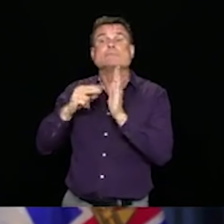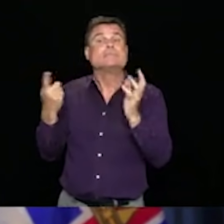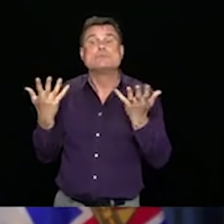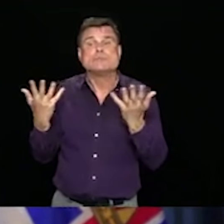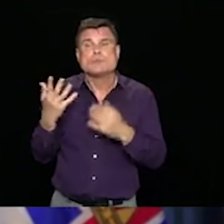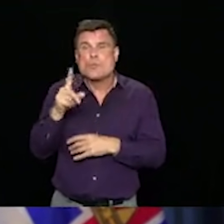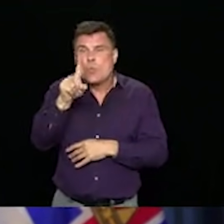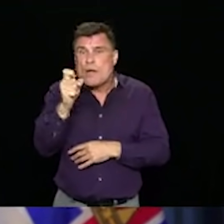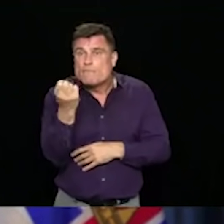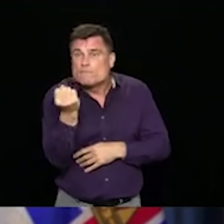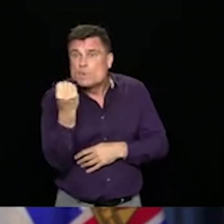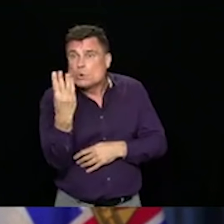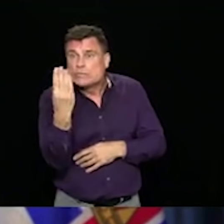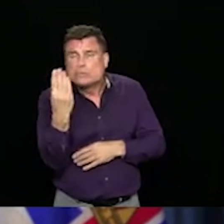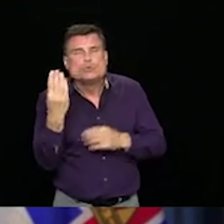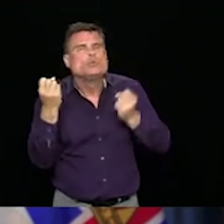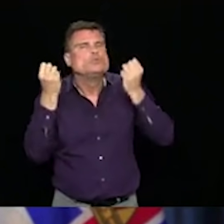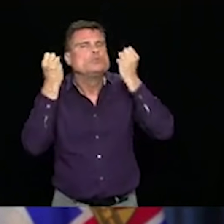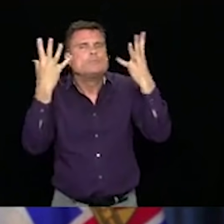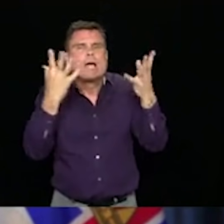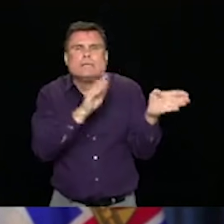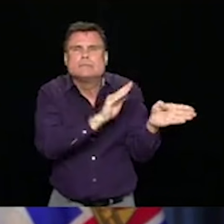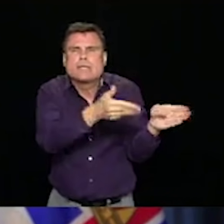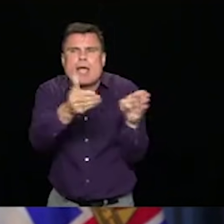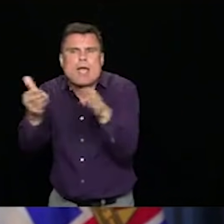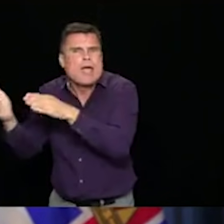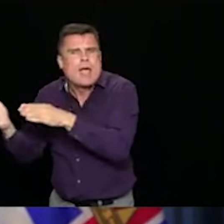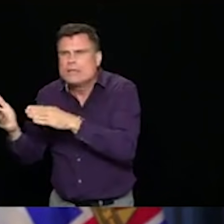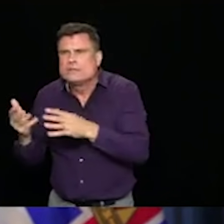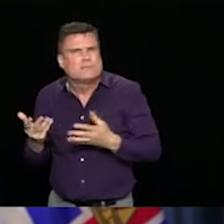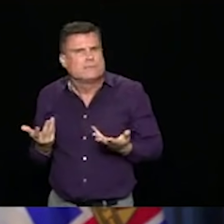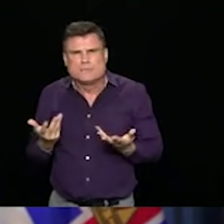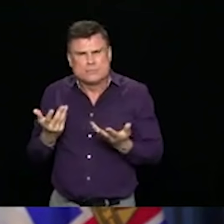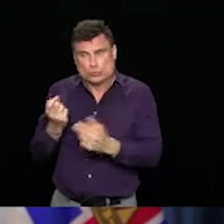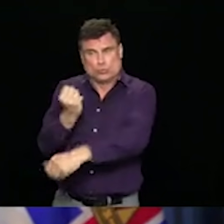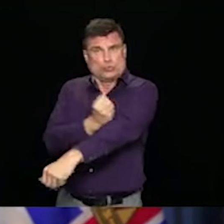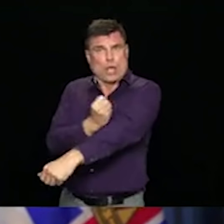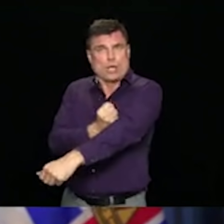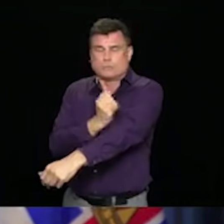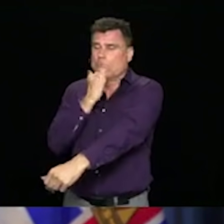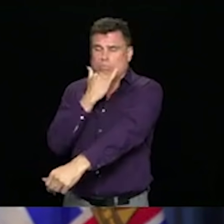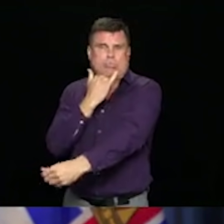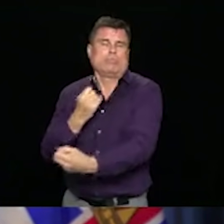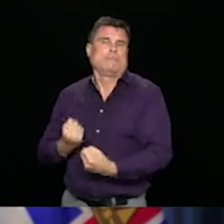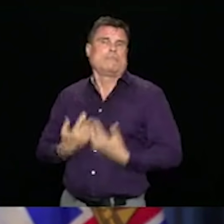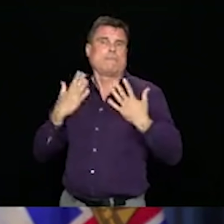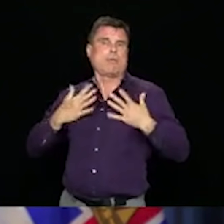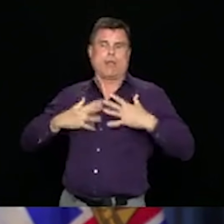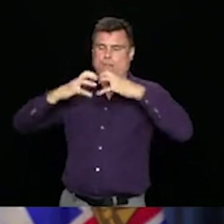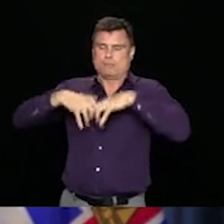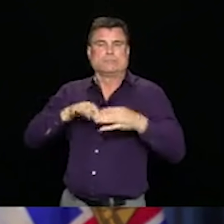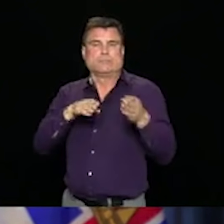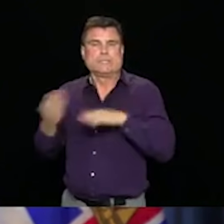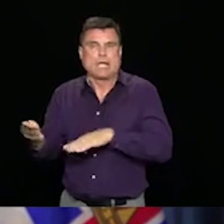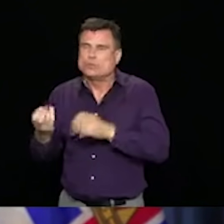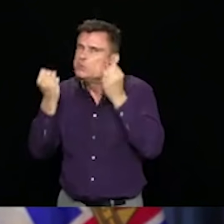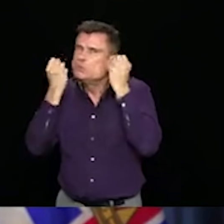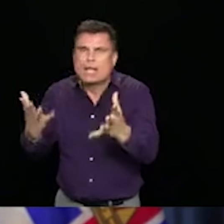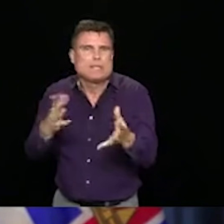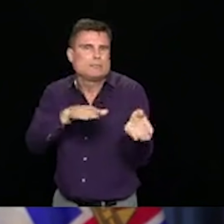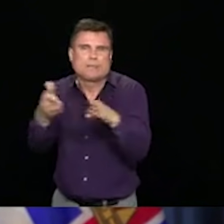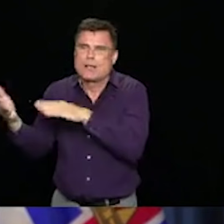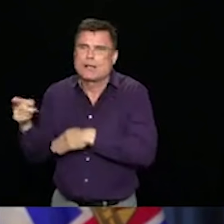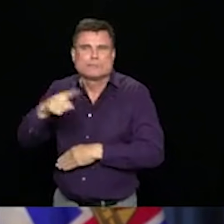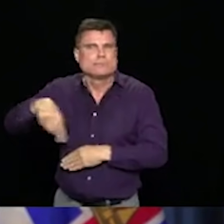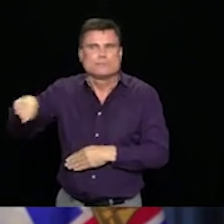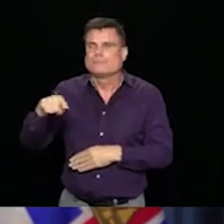many. And we have to continue our efforts, particularly in these times. And you've seen some extraordinary efforts, especially those led